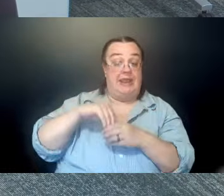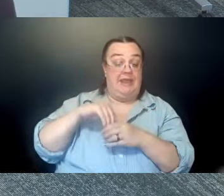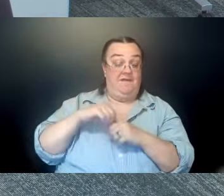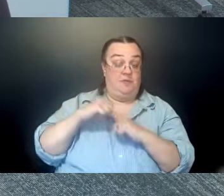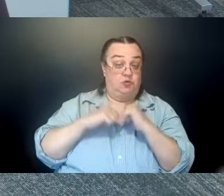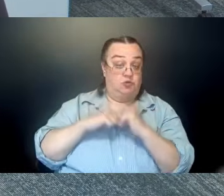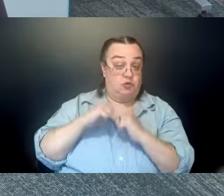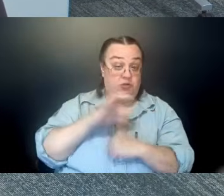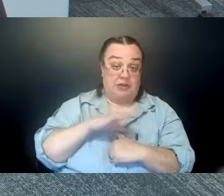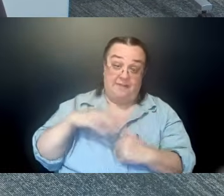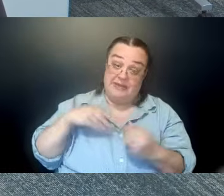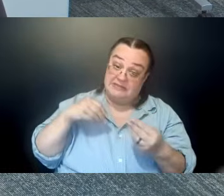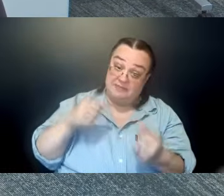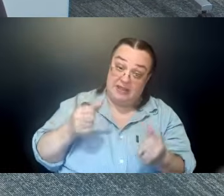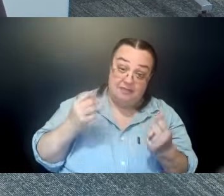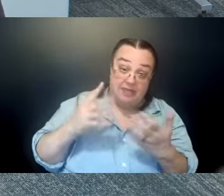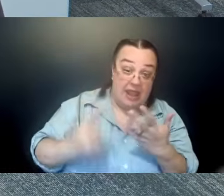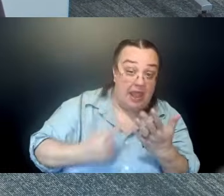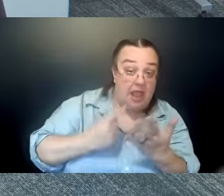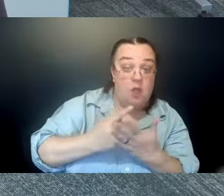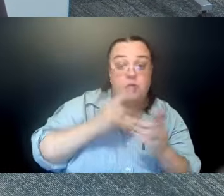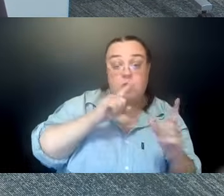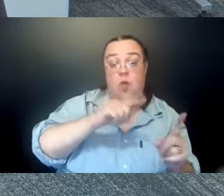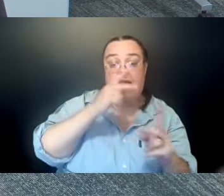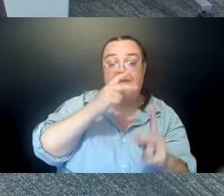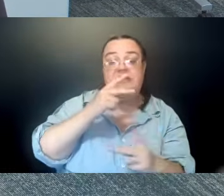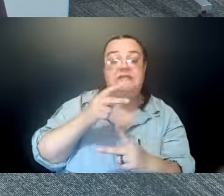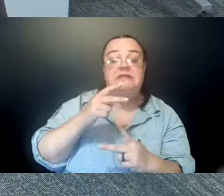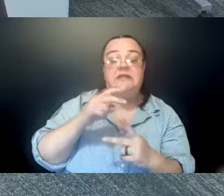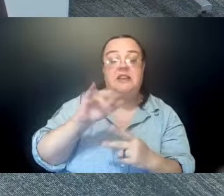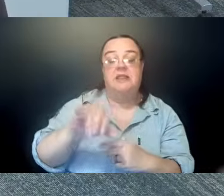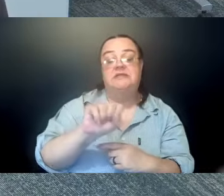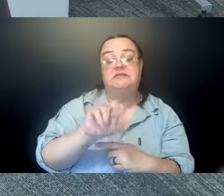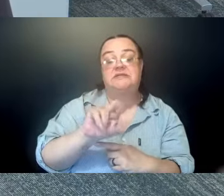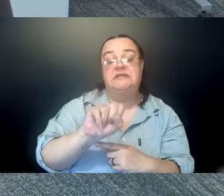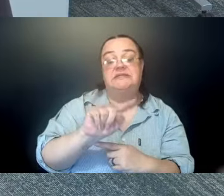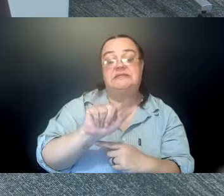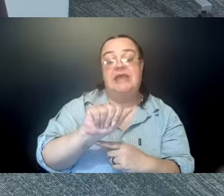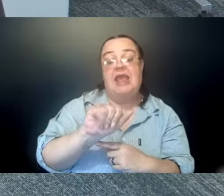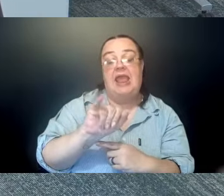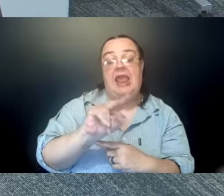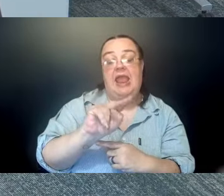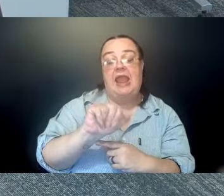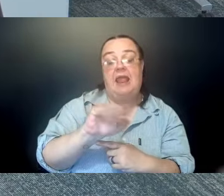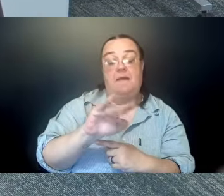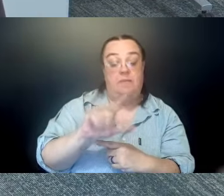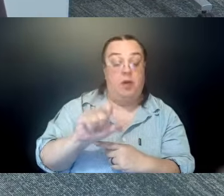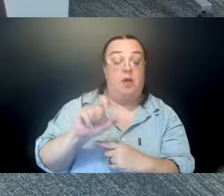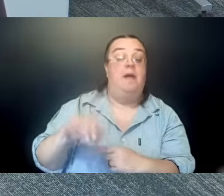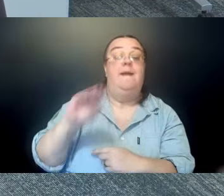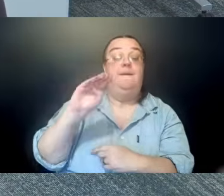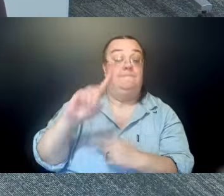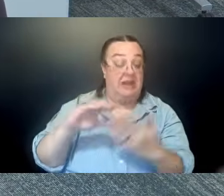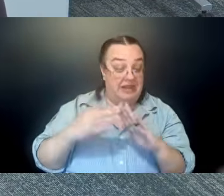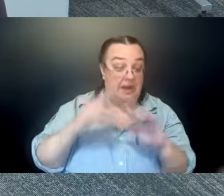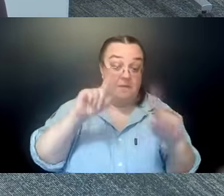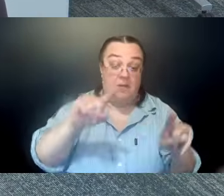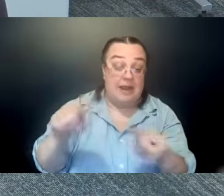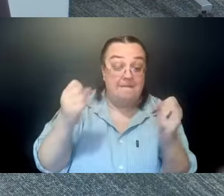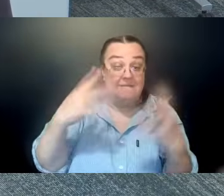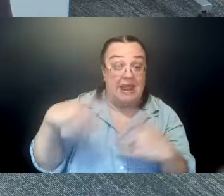many hours going visiting sustainable Maryland towns, and we've been to many of them that have compost